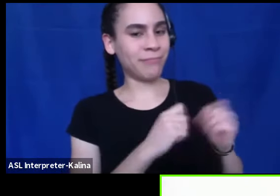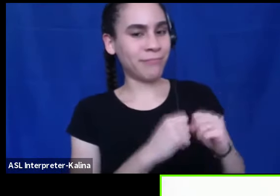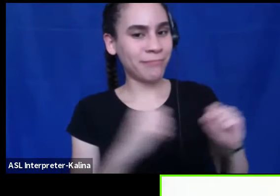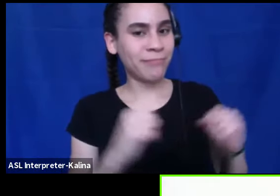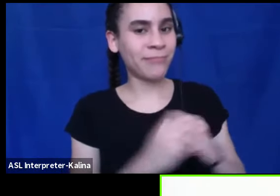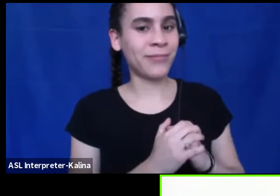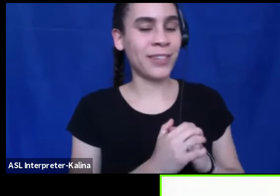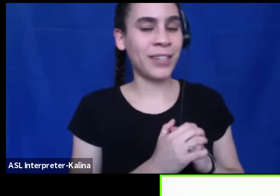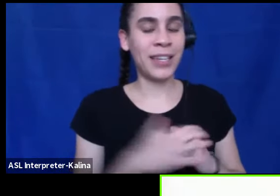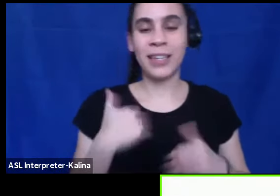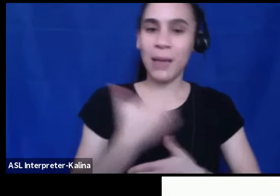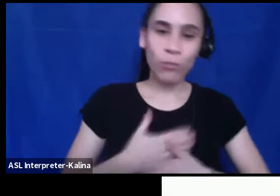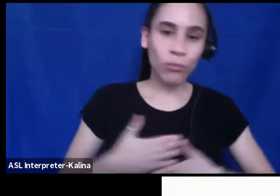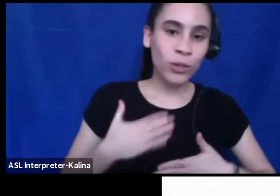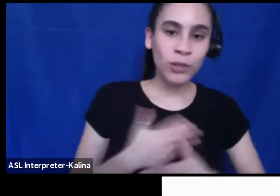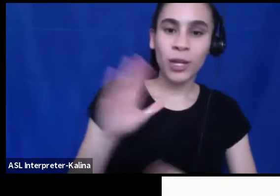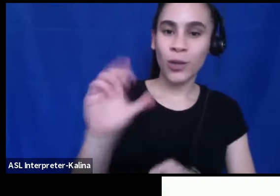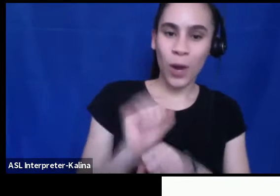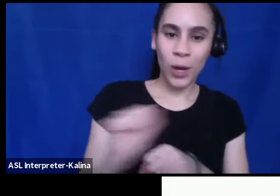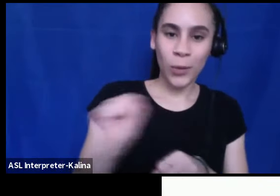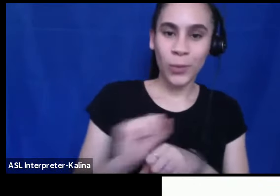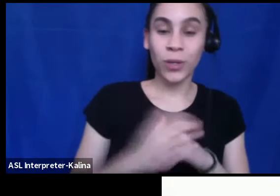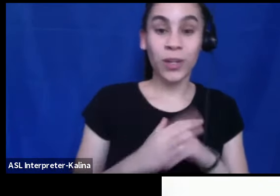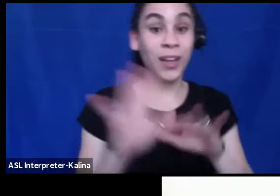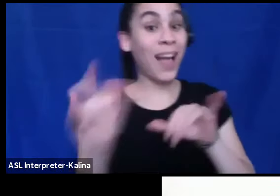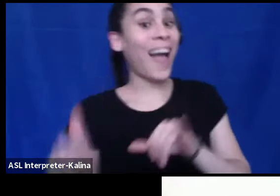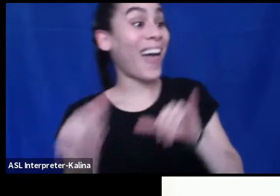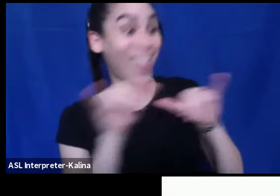and Likewise.